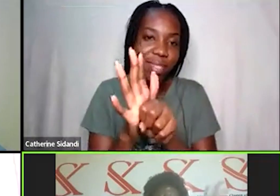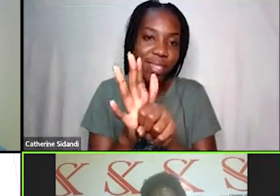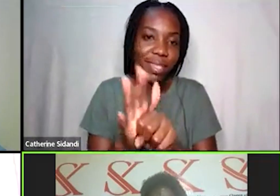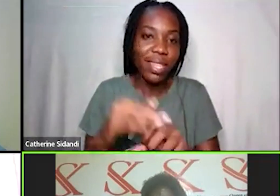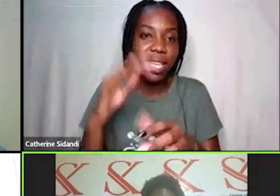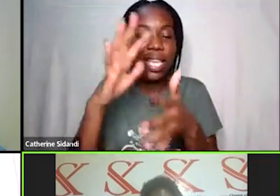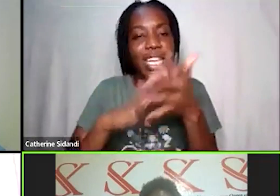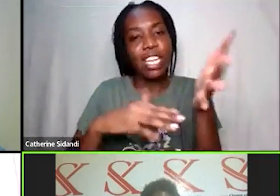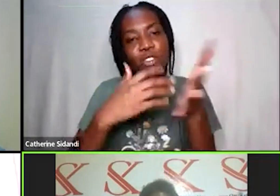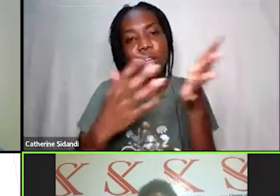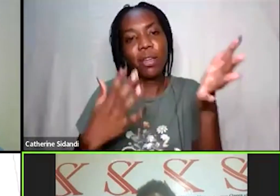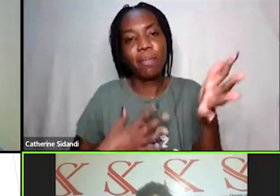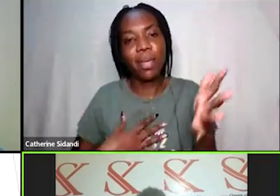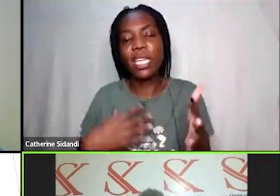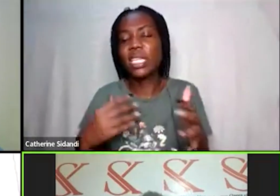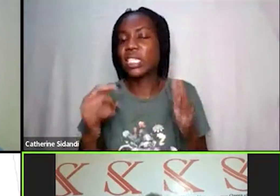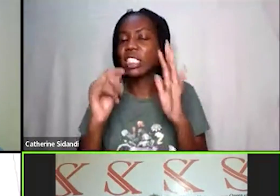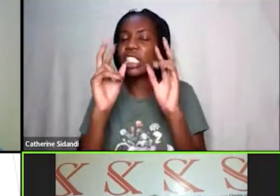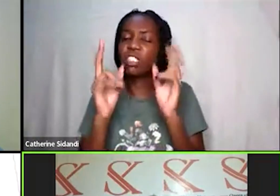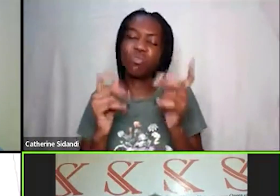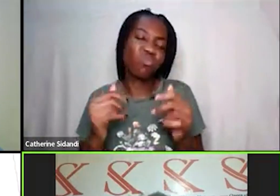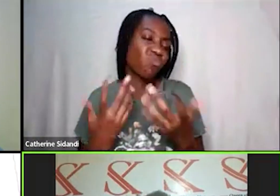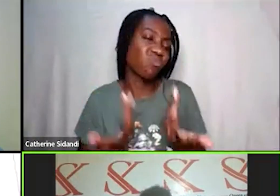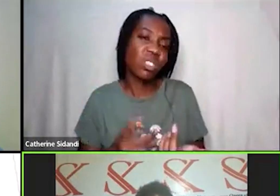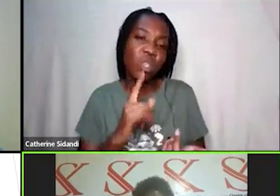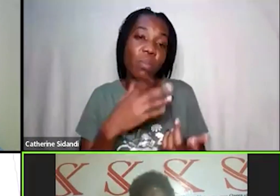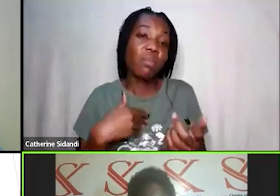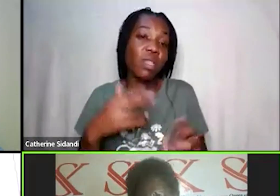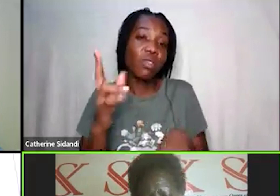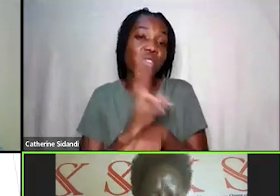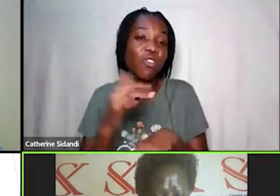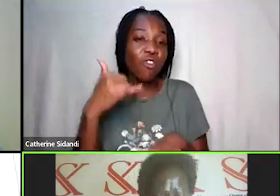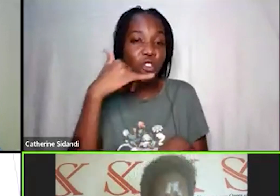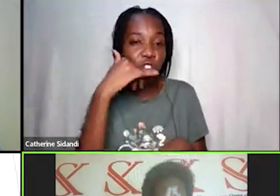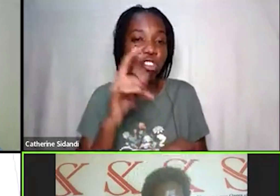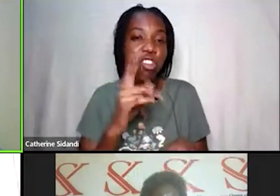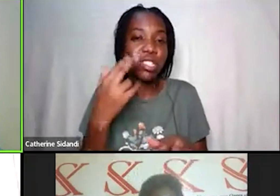an issue here. So I'm using my phone. I can't even see.